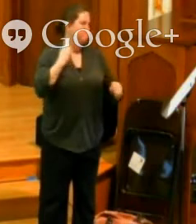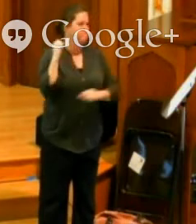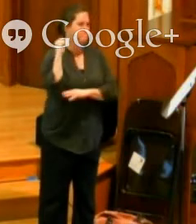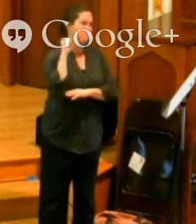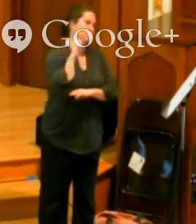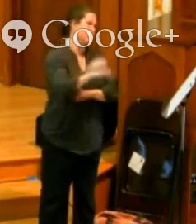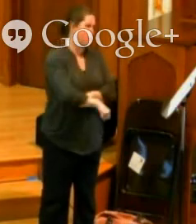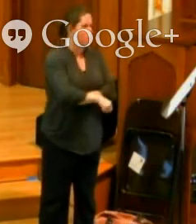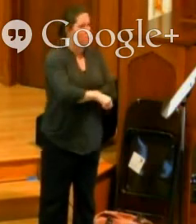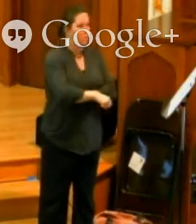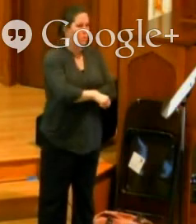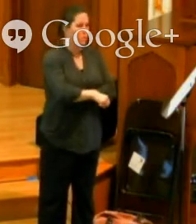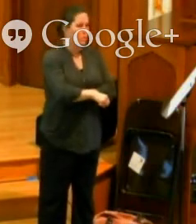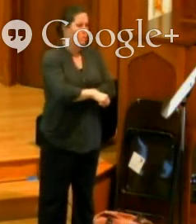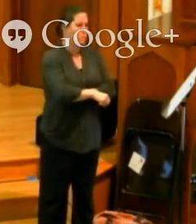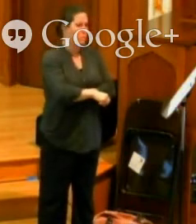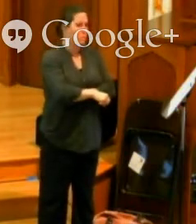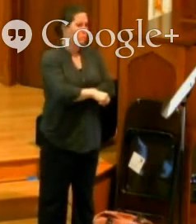overcome.